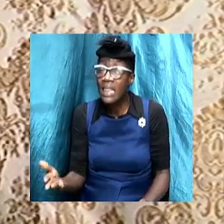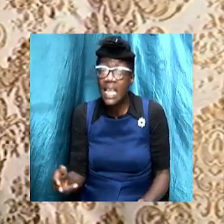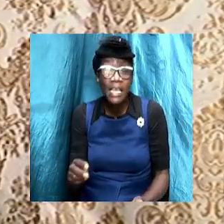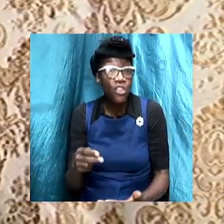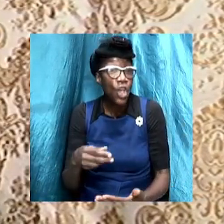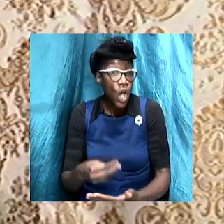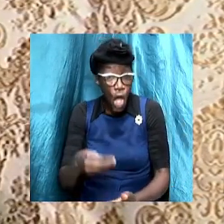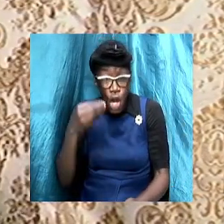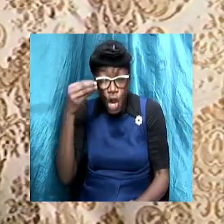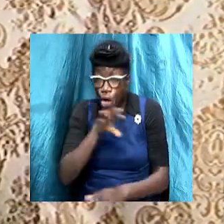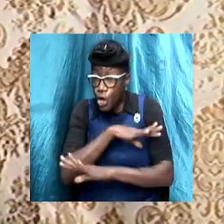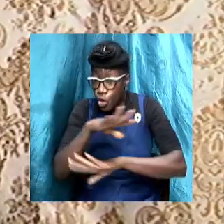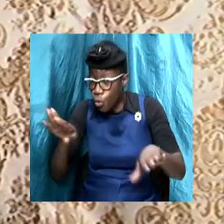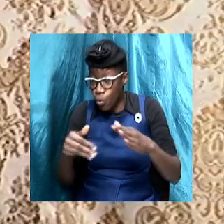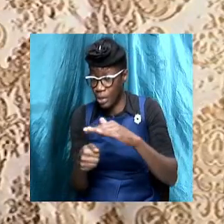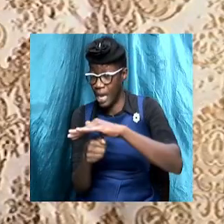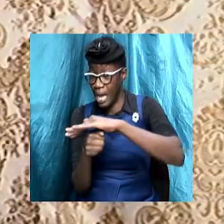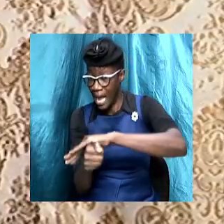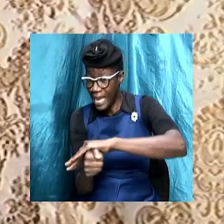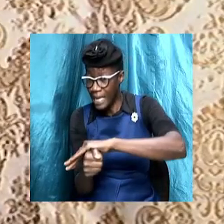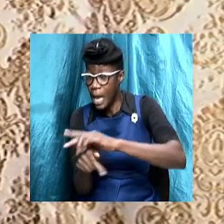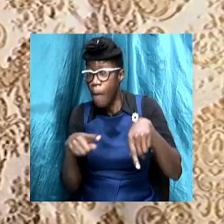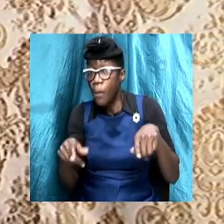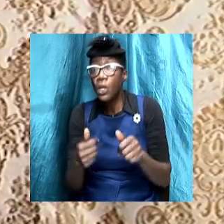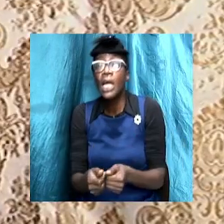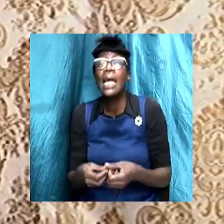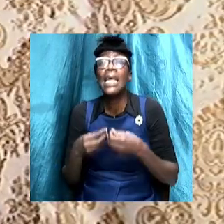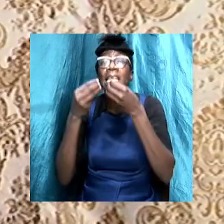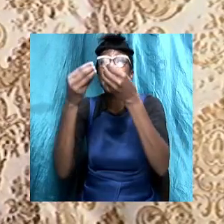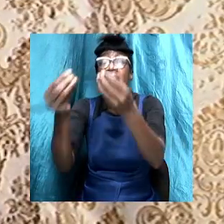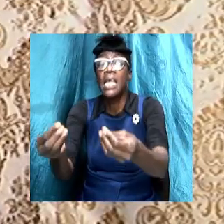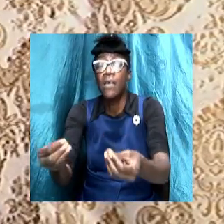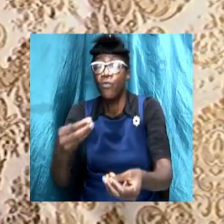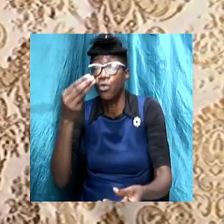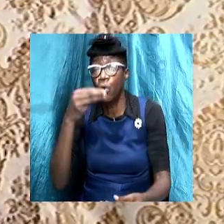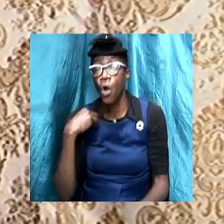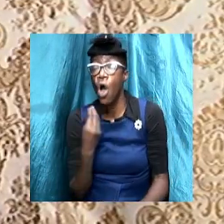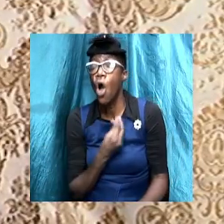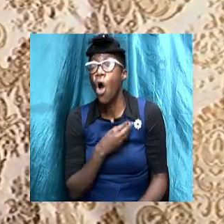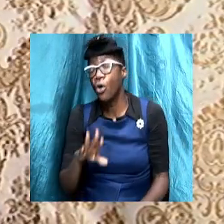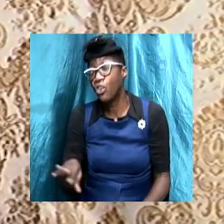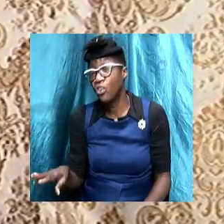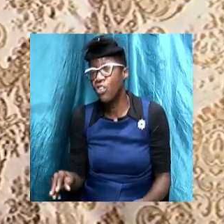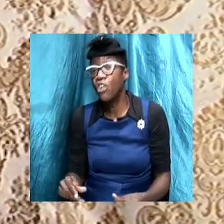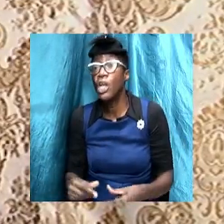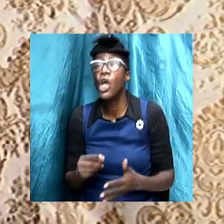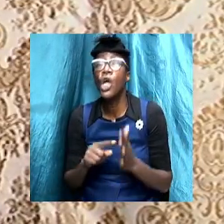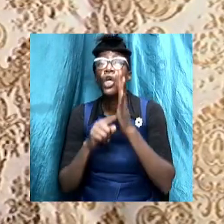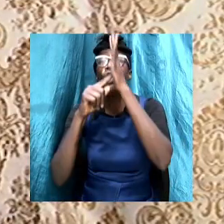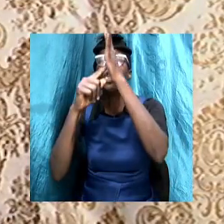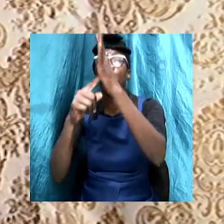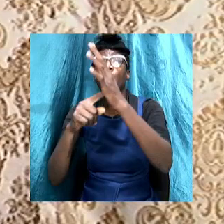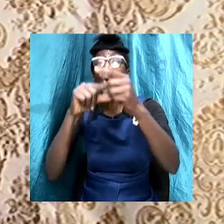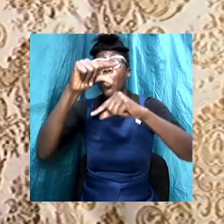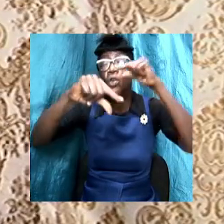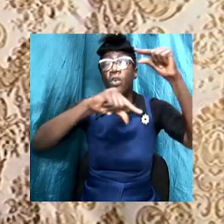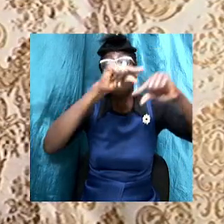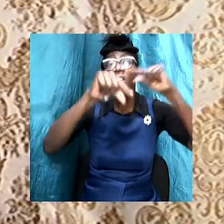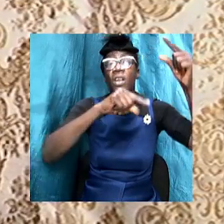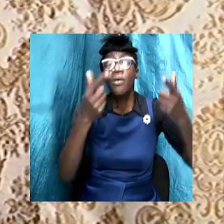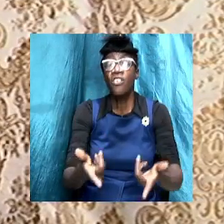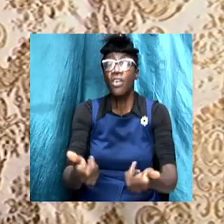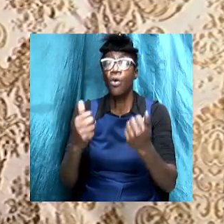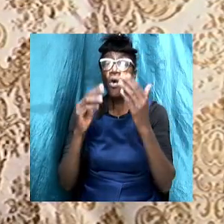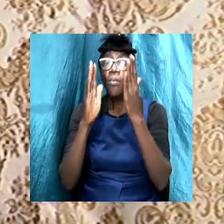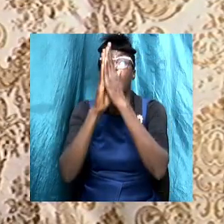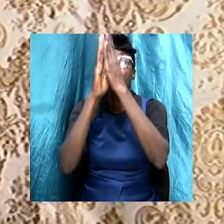will not hide it, but we'll pass it to our children. Amen. Showing to the generation to come the praises of the Lord